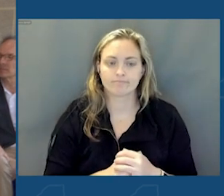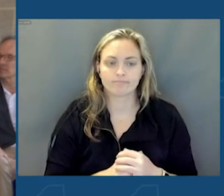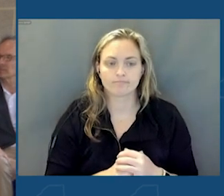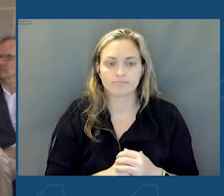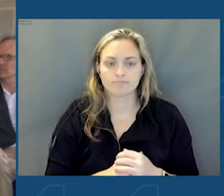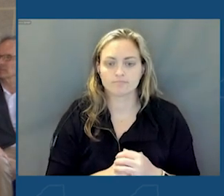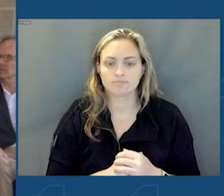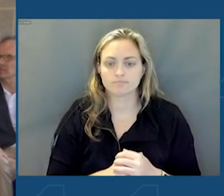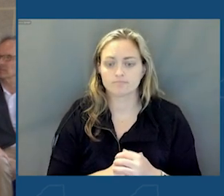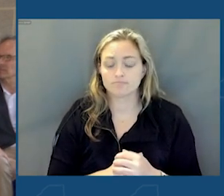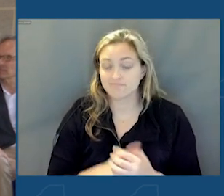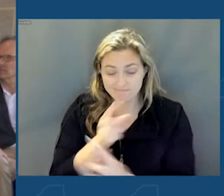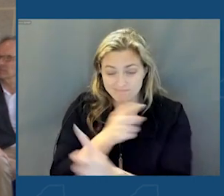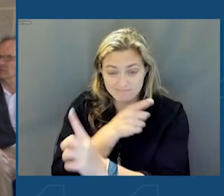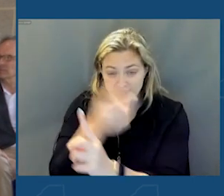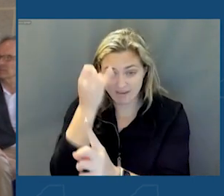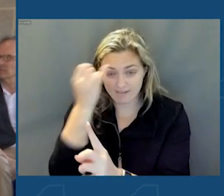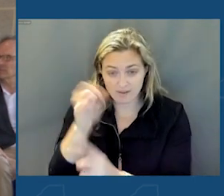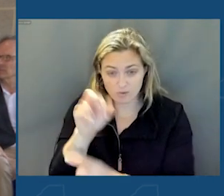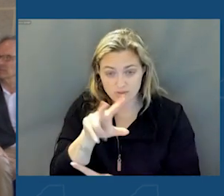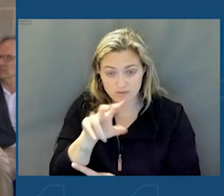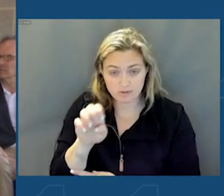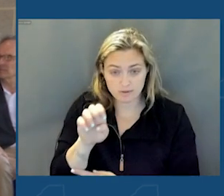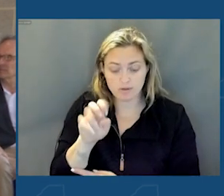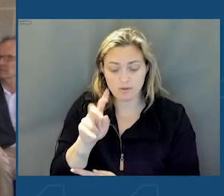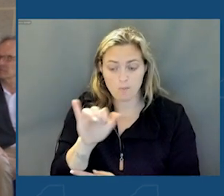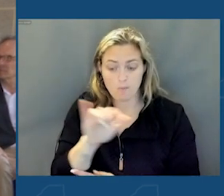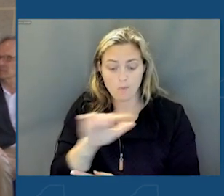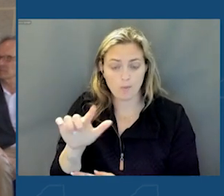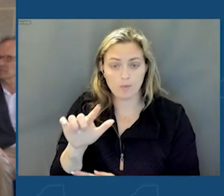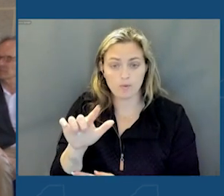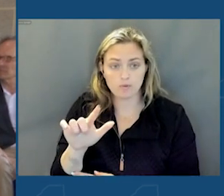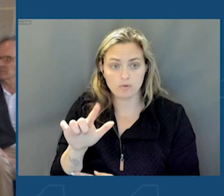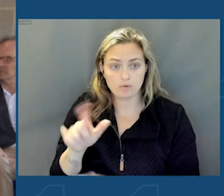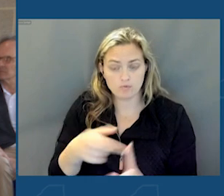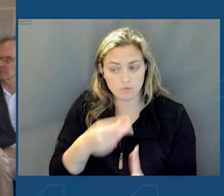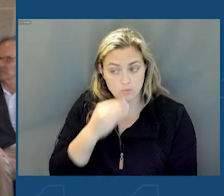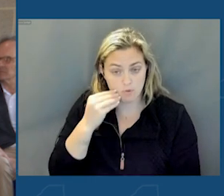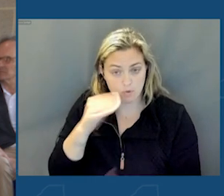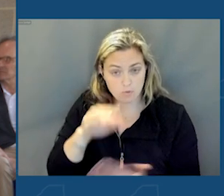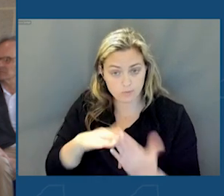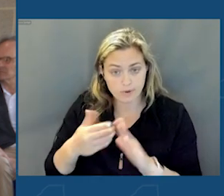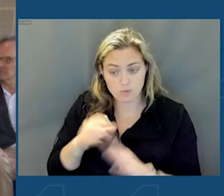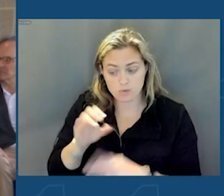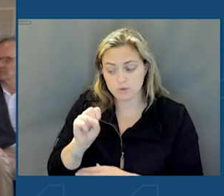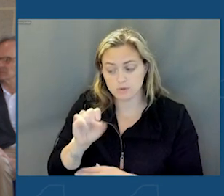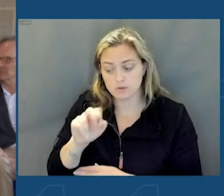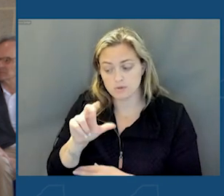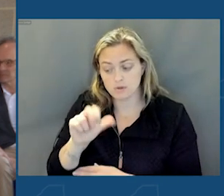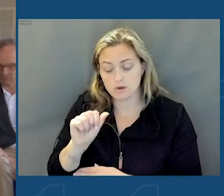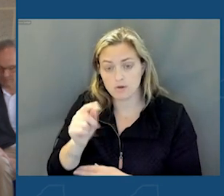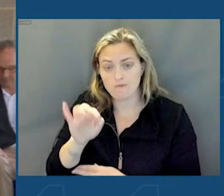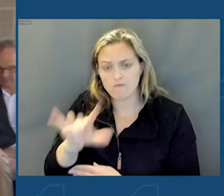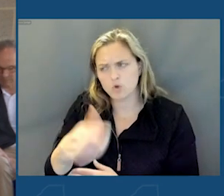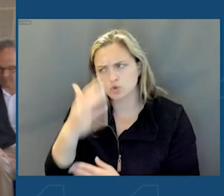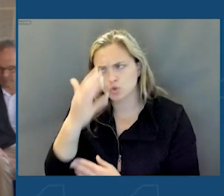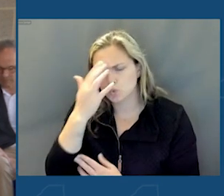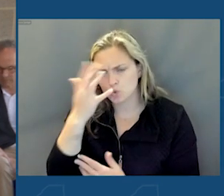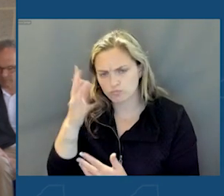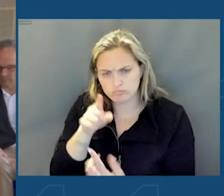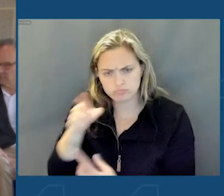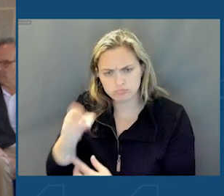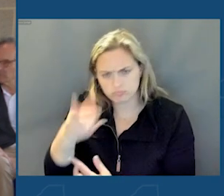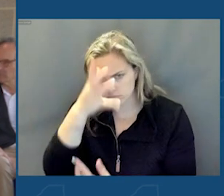The idea was an idea of Steve Bull from my hometown of Seneca Falls. Some of you knew him. He